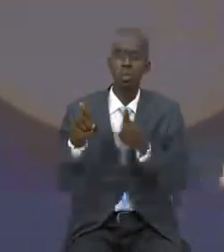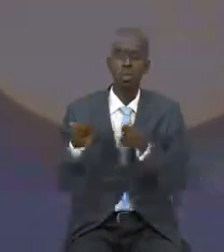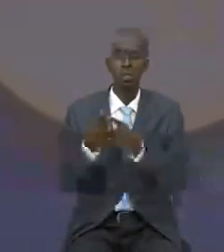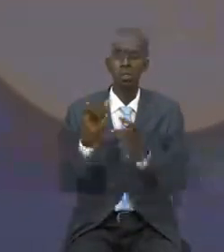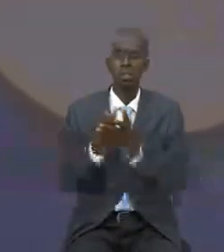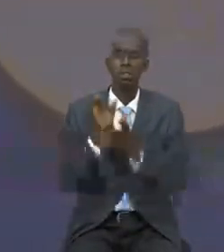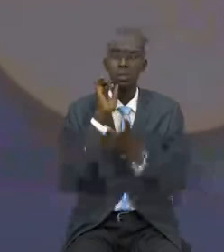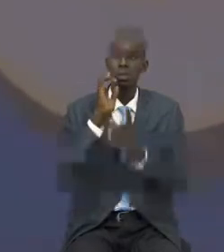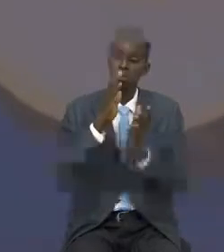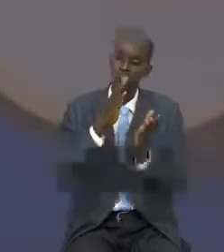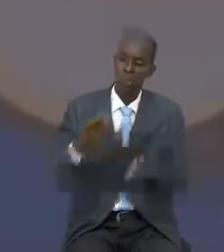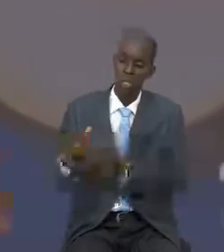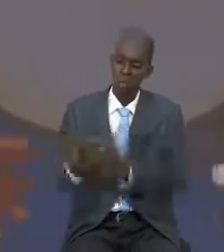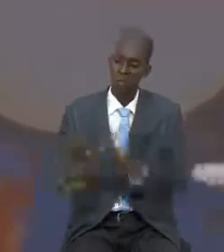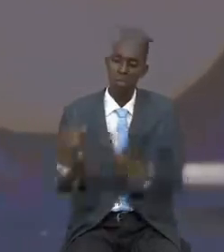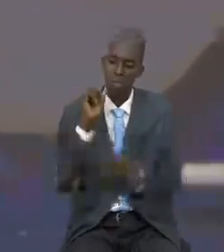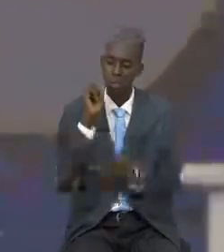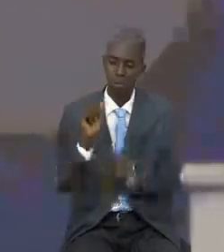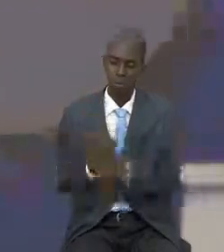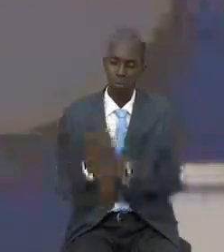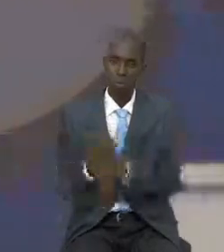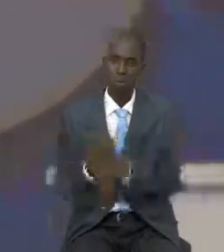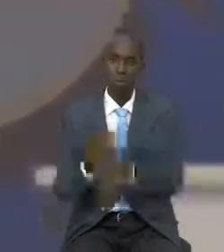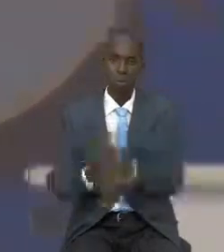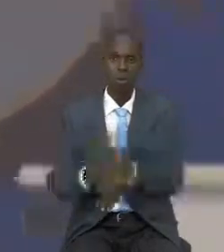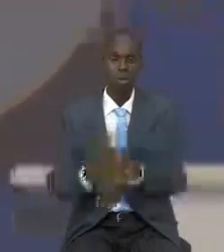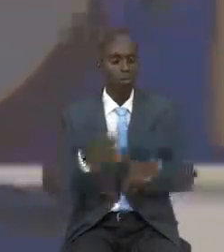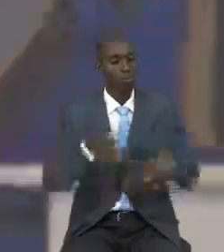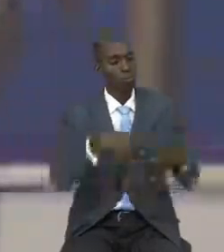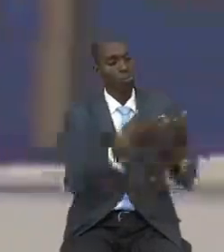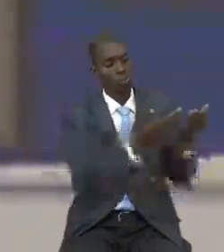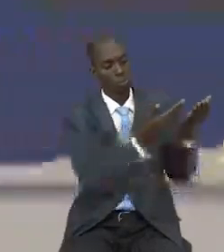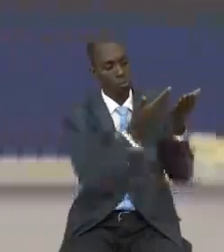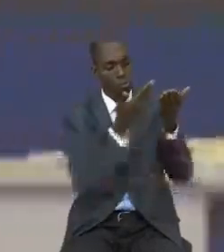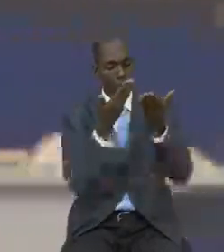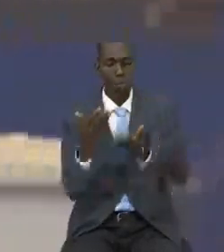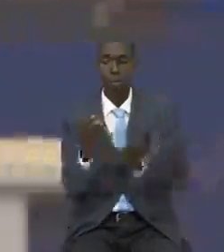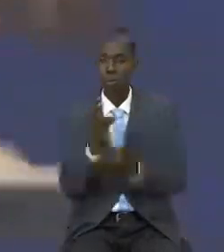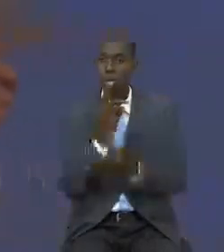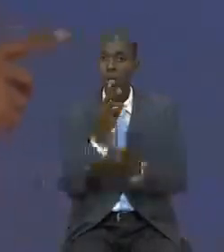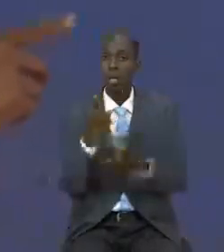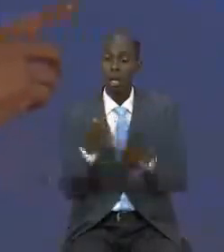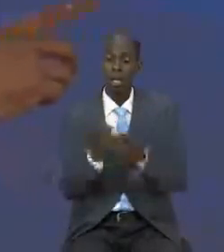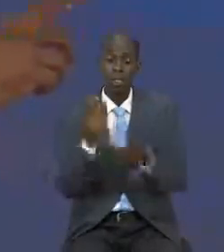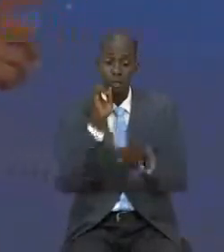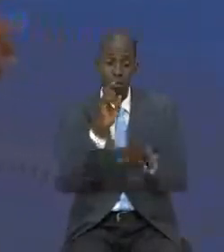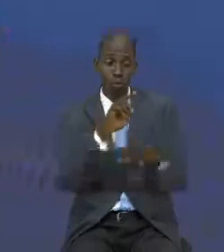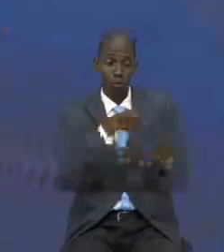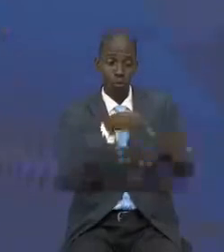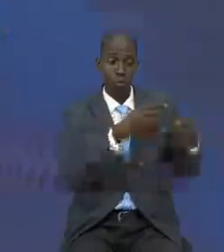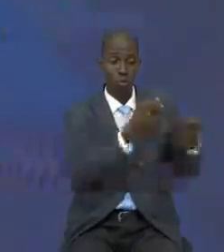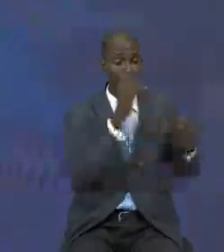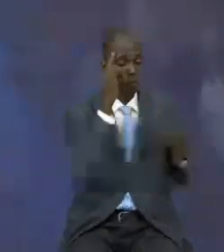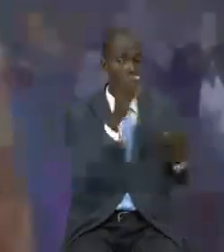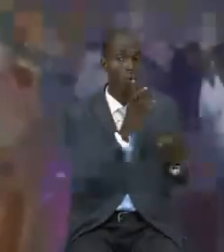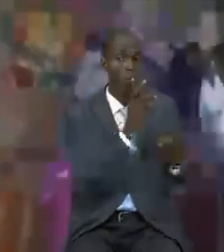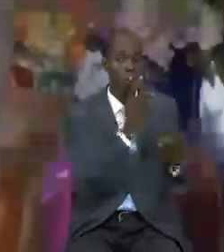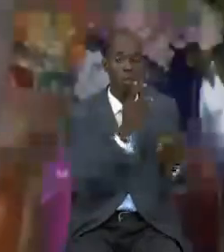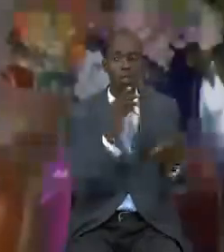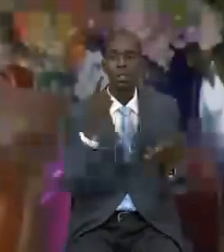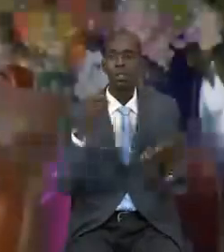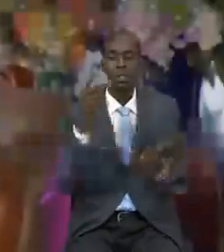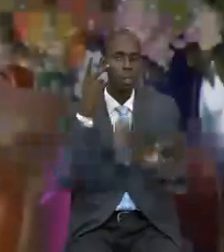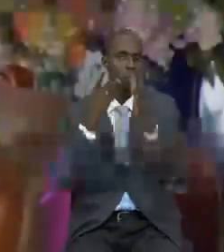doing, and she was going to bring water. And while she was going for the water, Elijah said, hey, while you